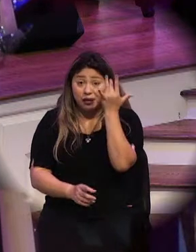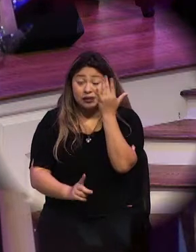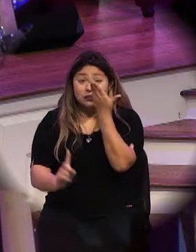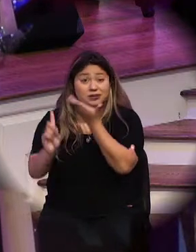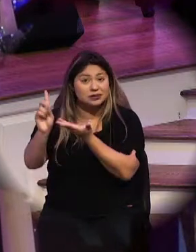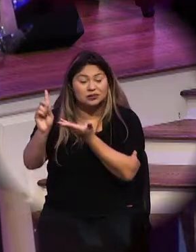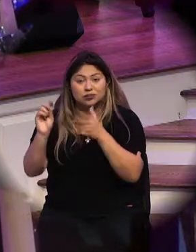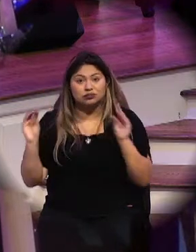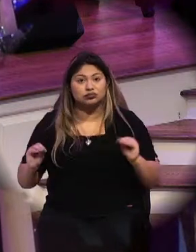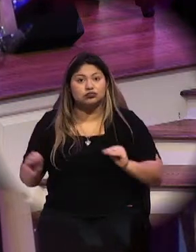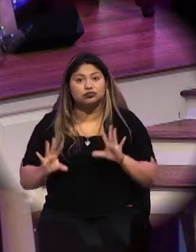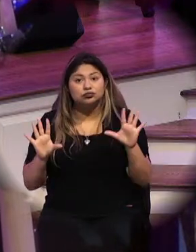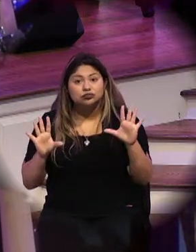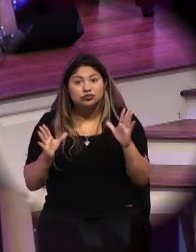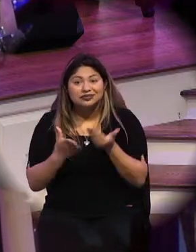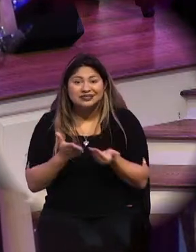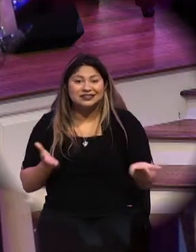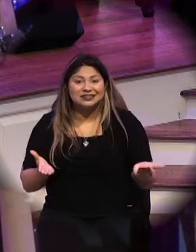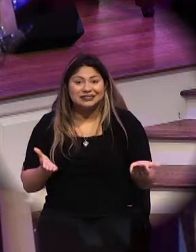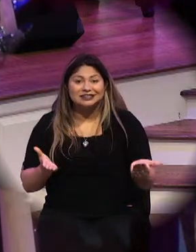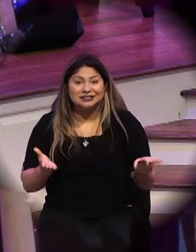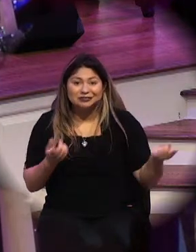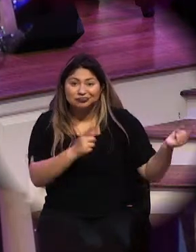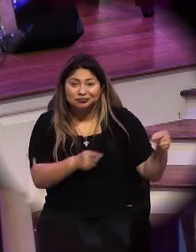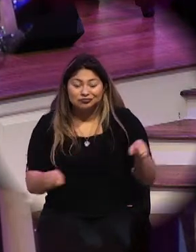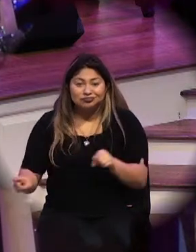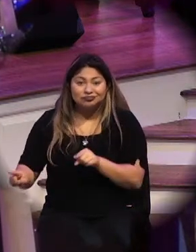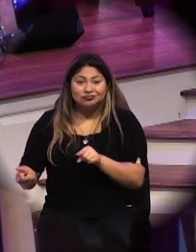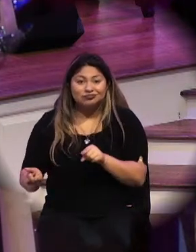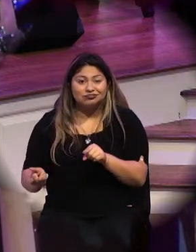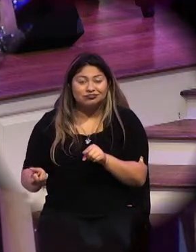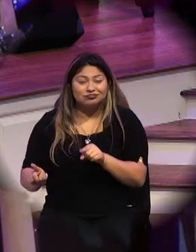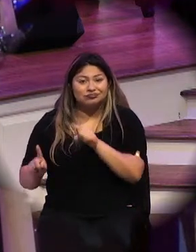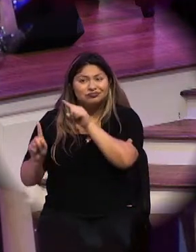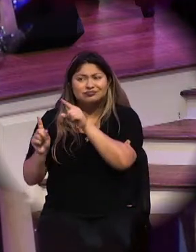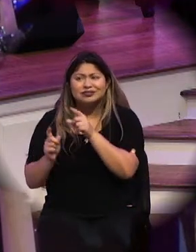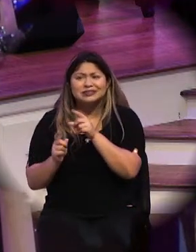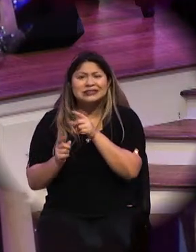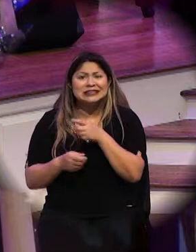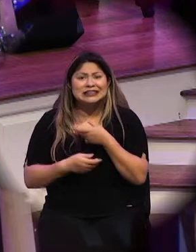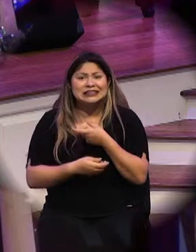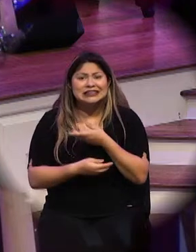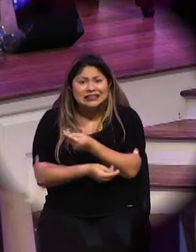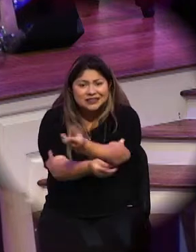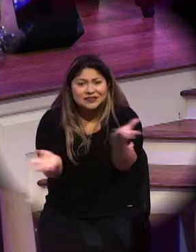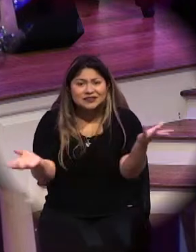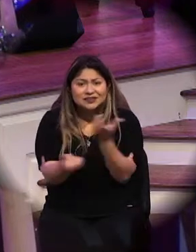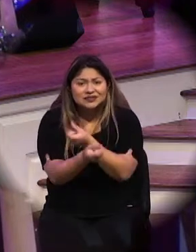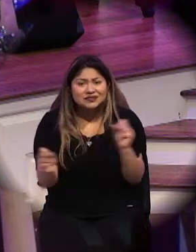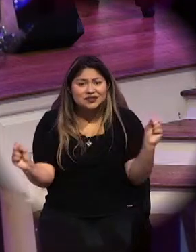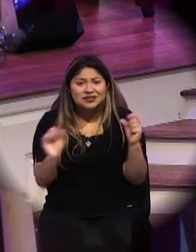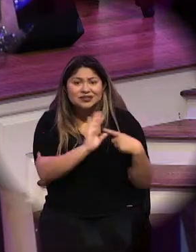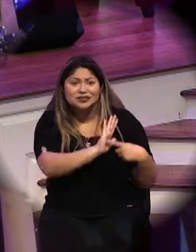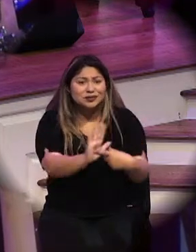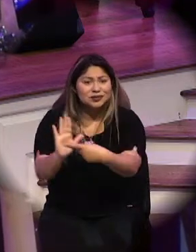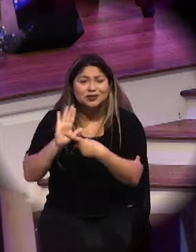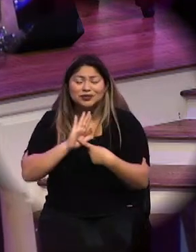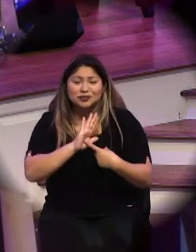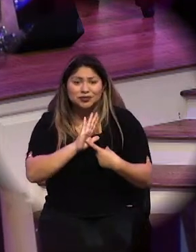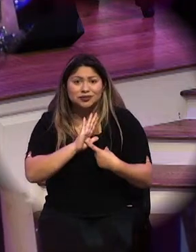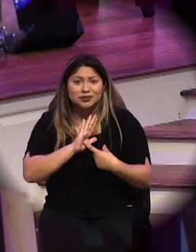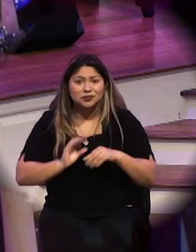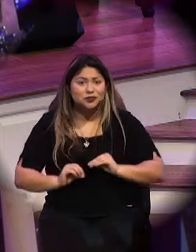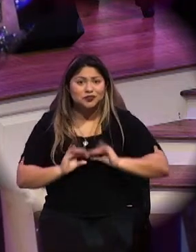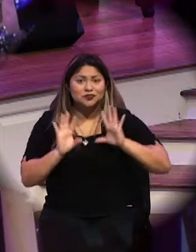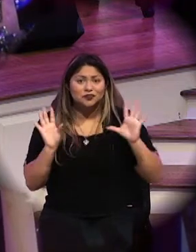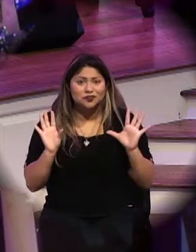holy arm have worked salvation for him. The Lord has made his salvation known and revealed his